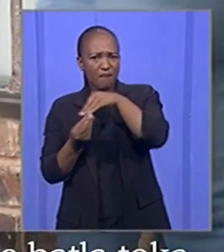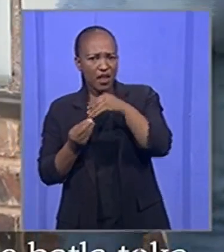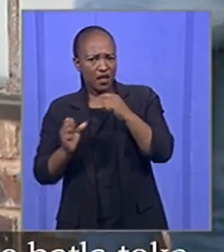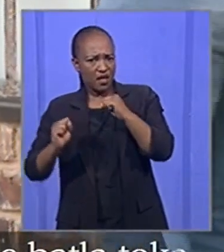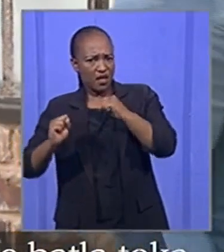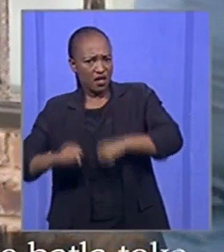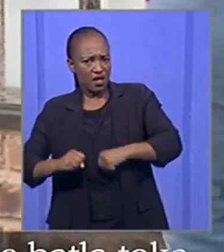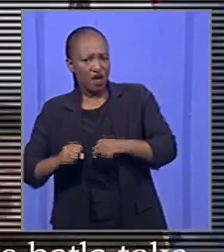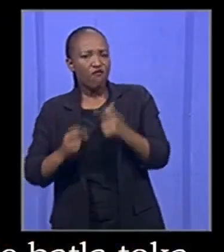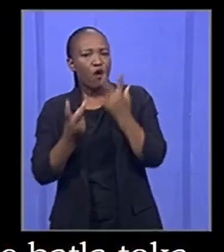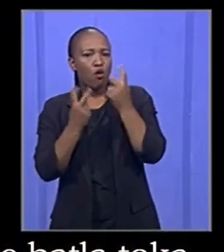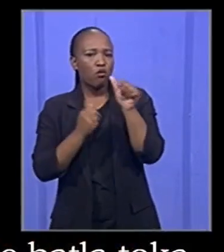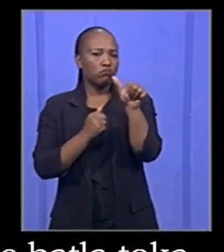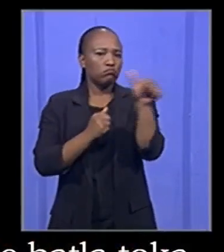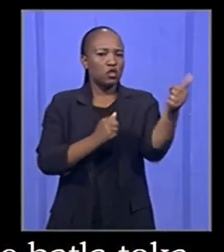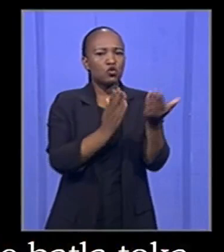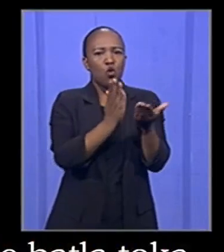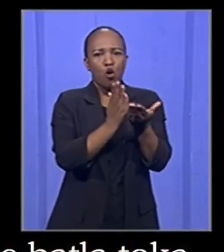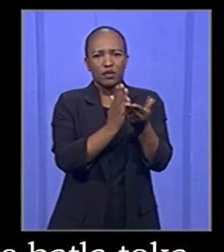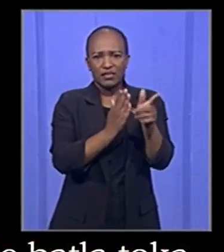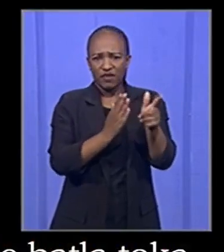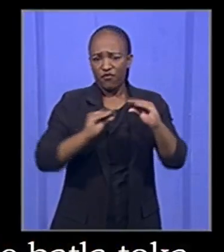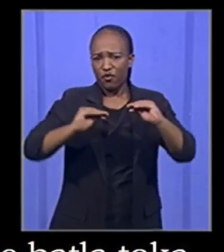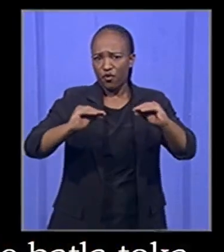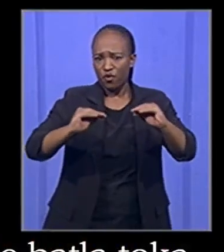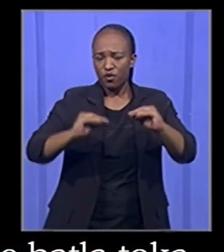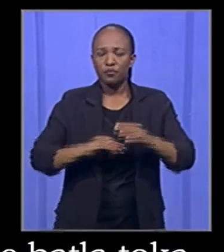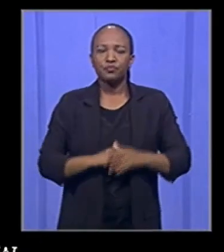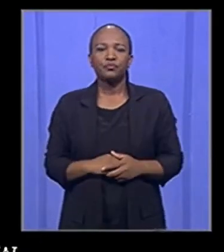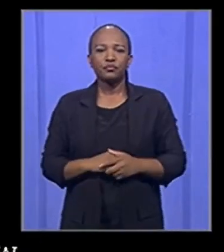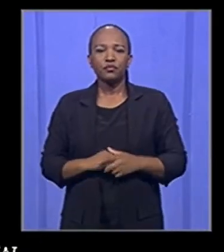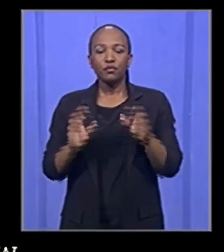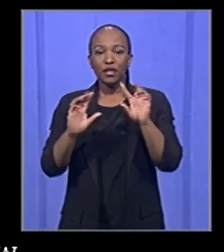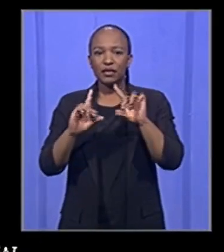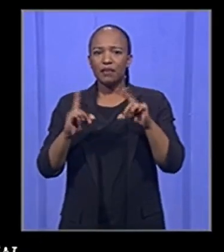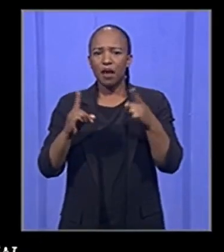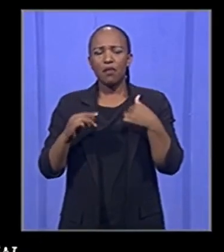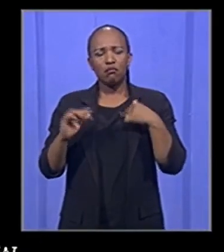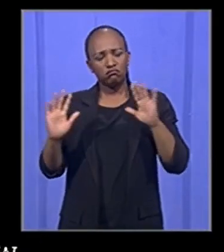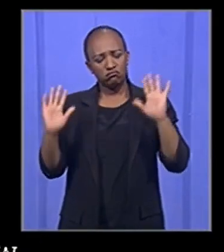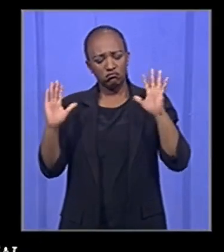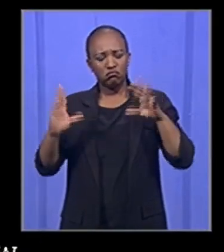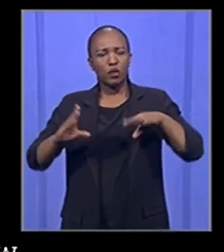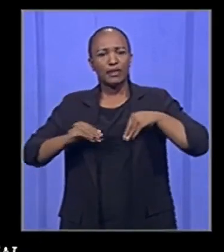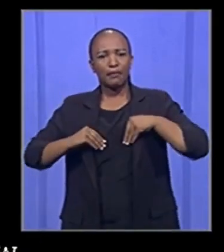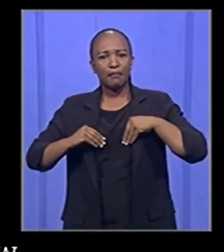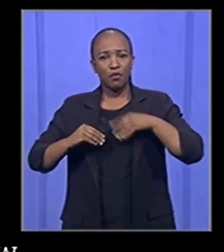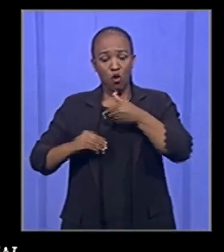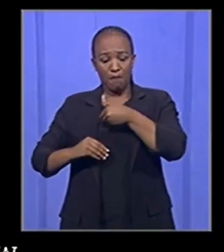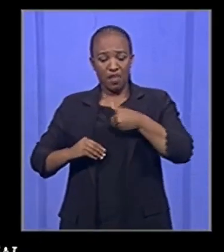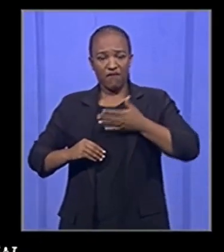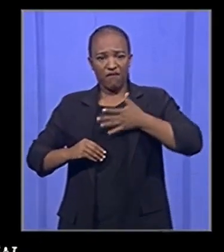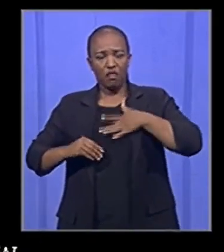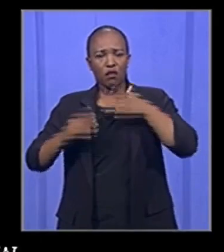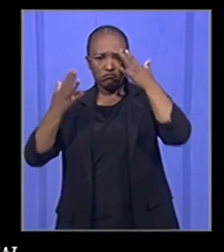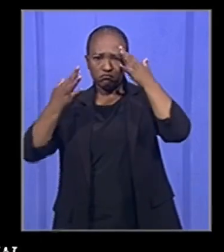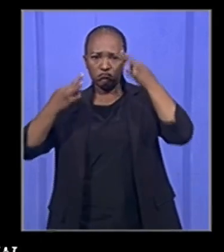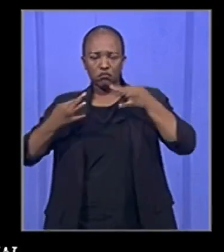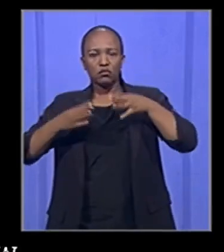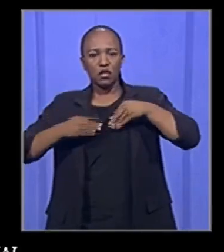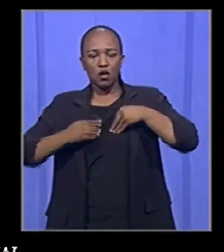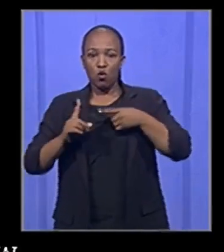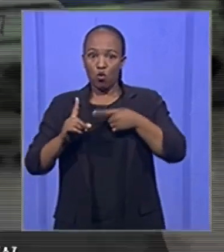sekolo se sengwe. As the department, we will welcome any decision taken by parents so that they get comfort and assurity